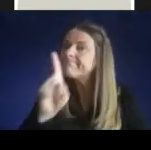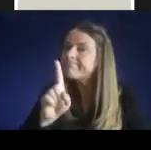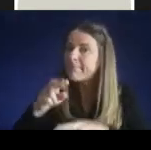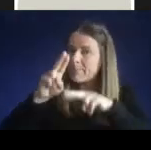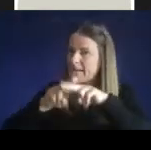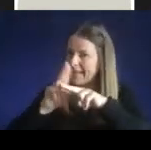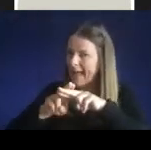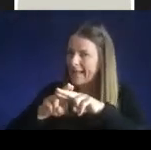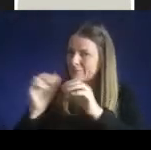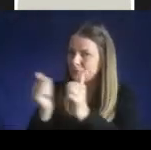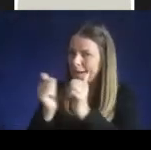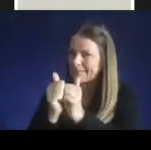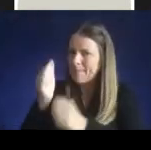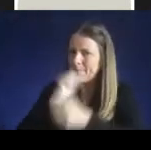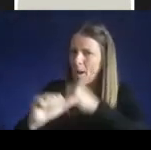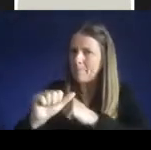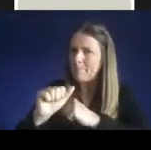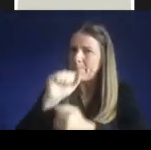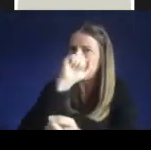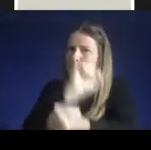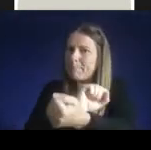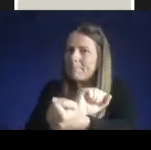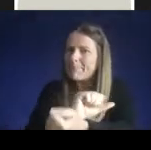without parole at HMP Low Moss.